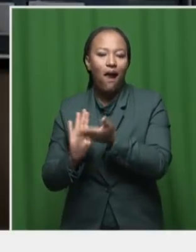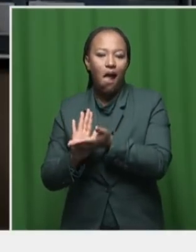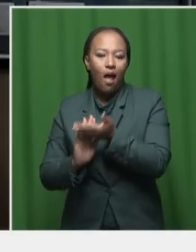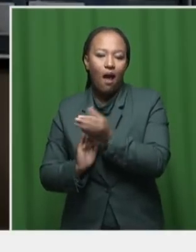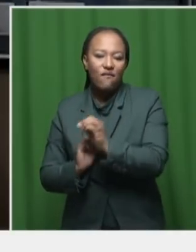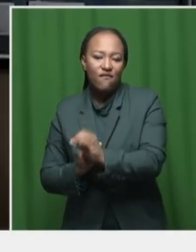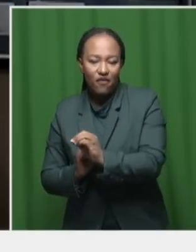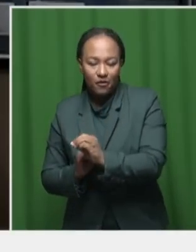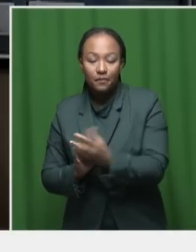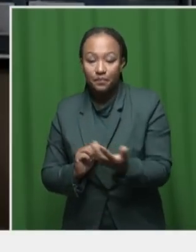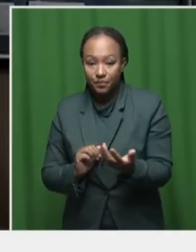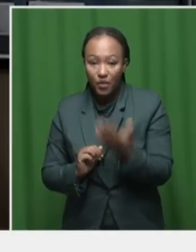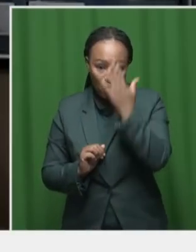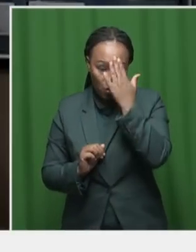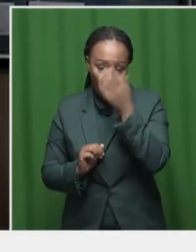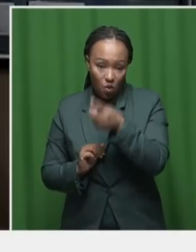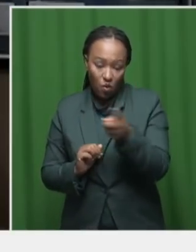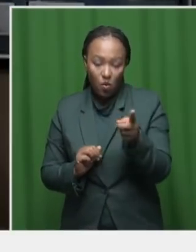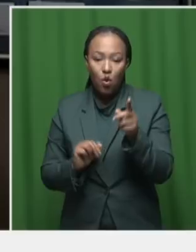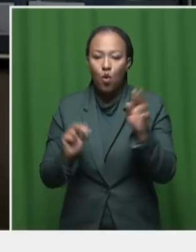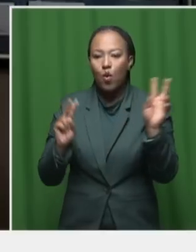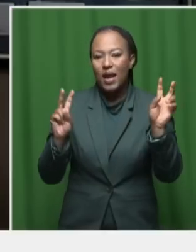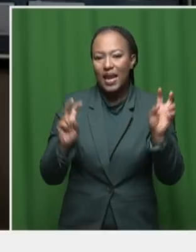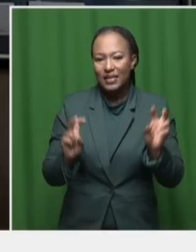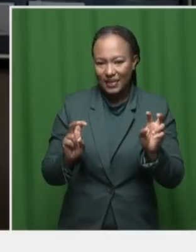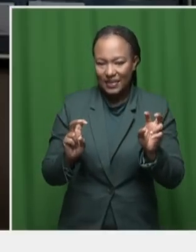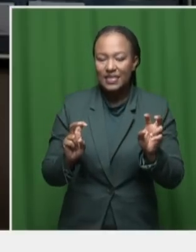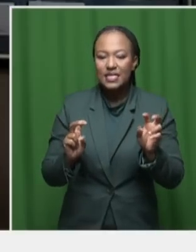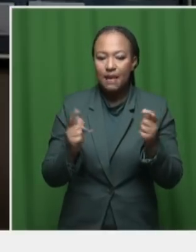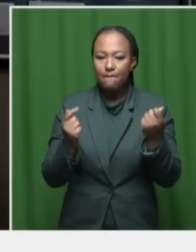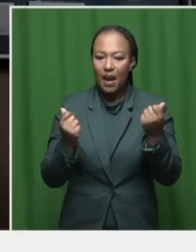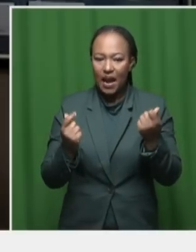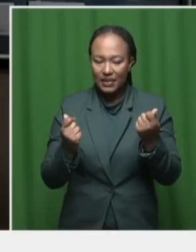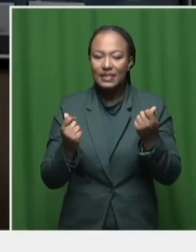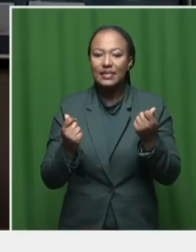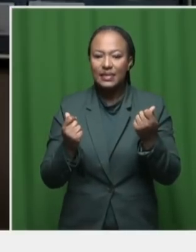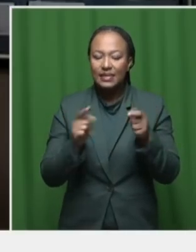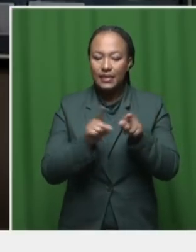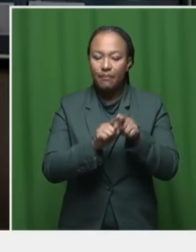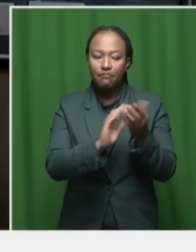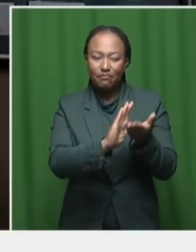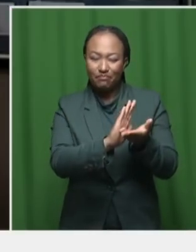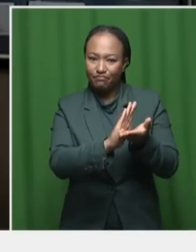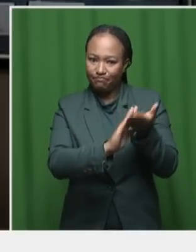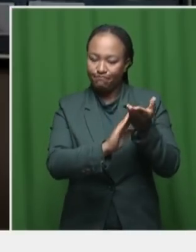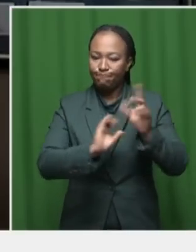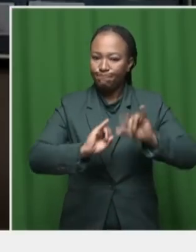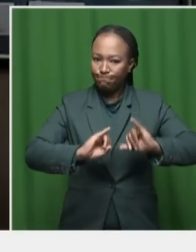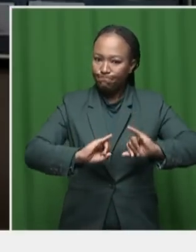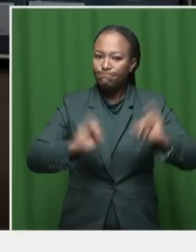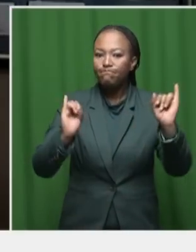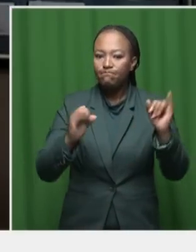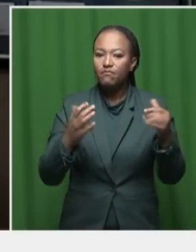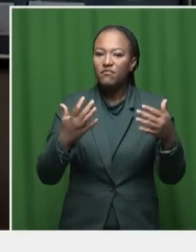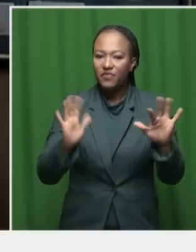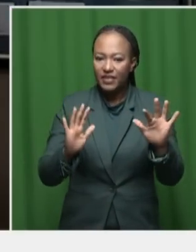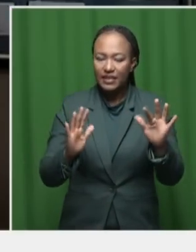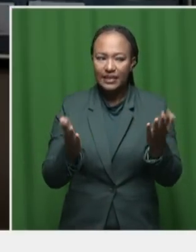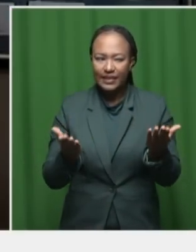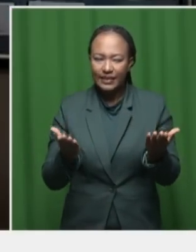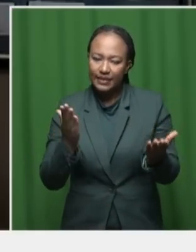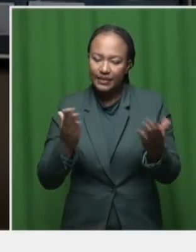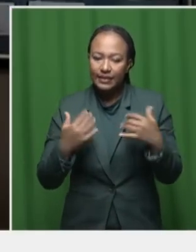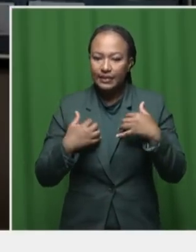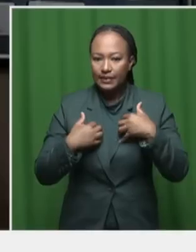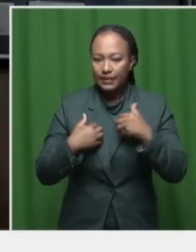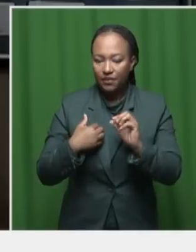example, going up. We know electricity prices went up quite steeply. And we know that very, very worrying is